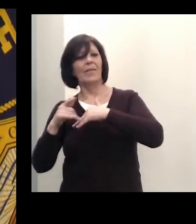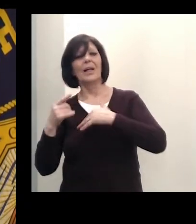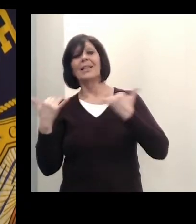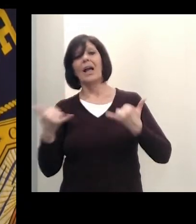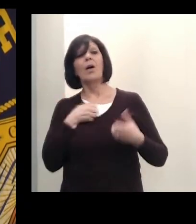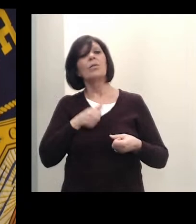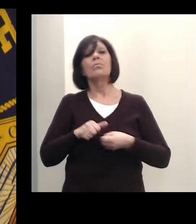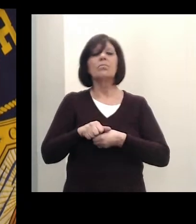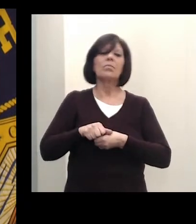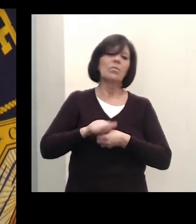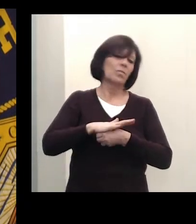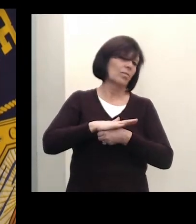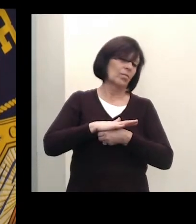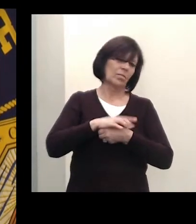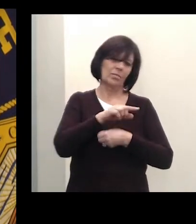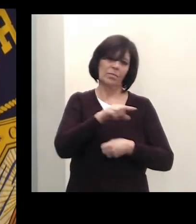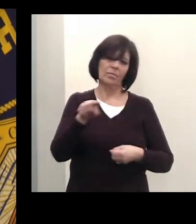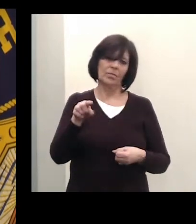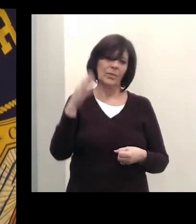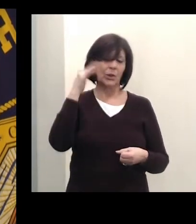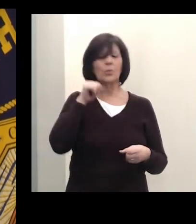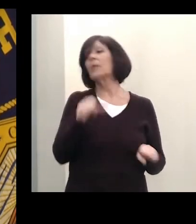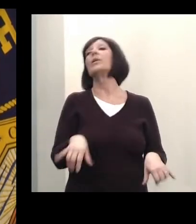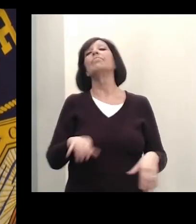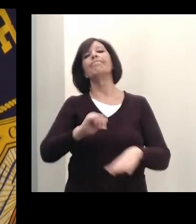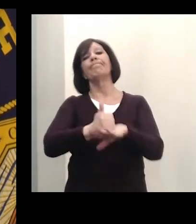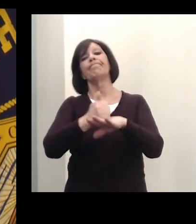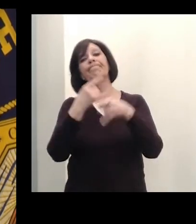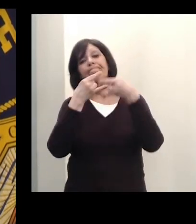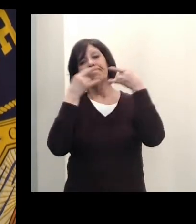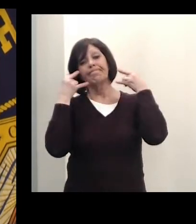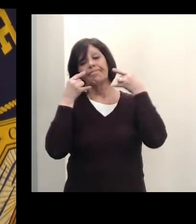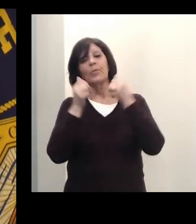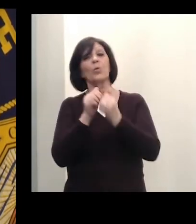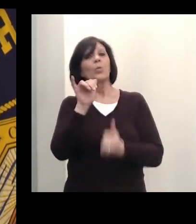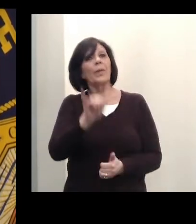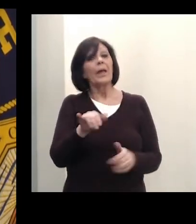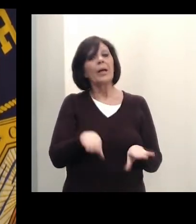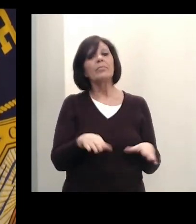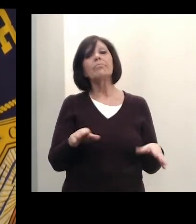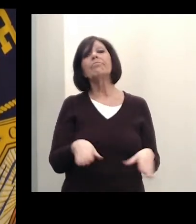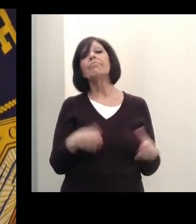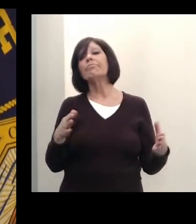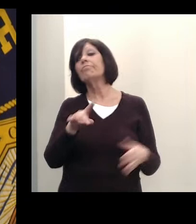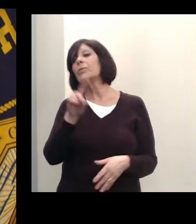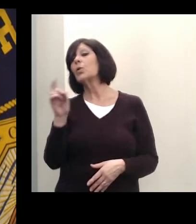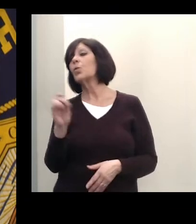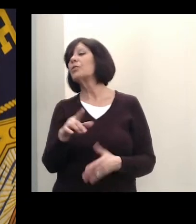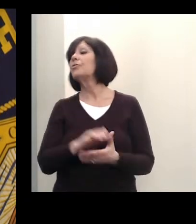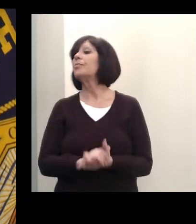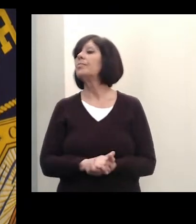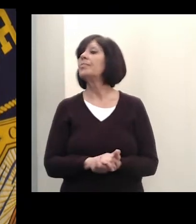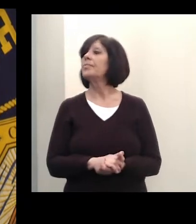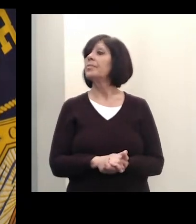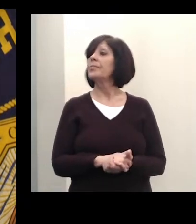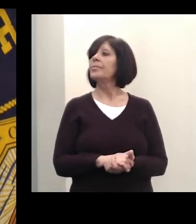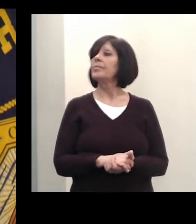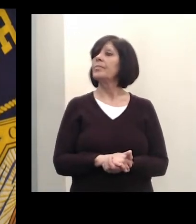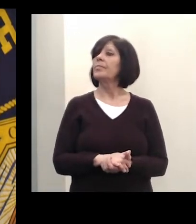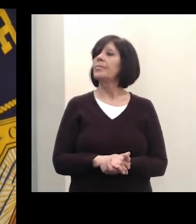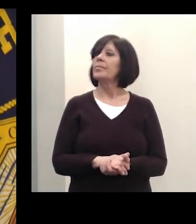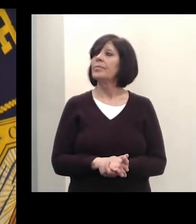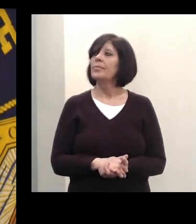patients. That's why we've taken this action. And with that, I will open it up to questions, starting with